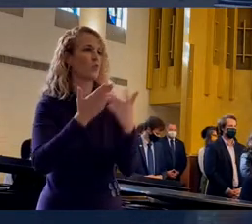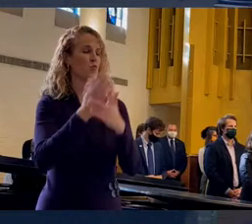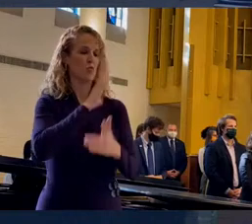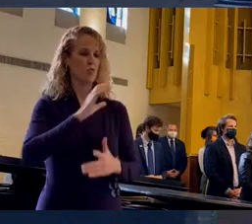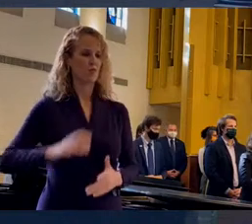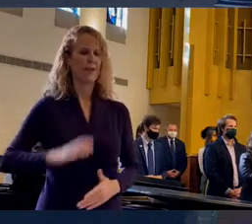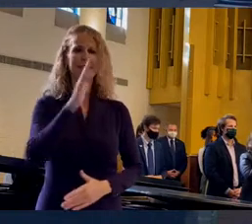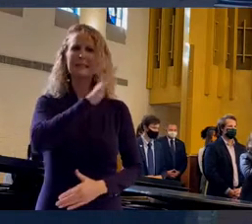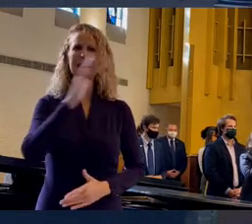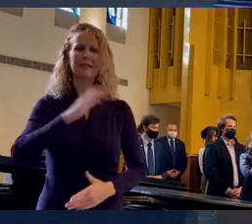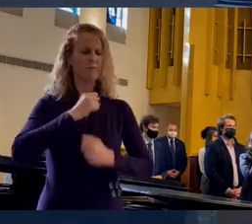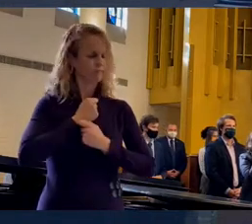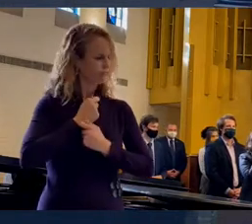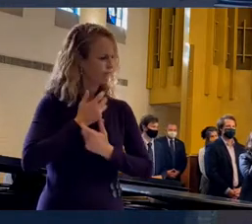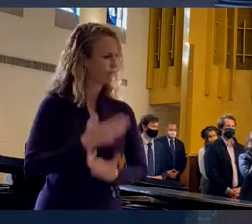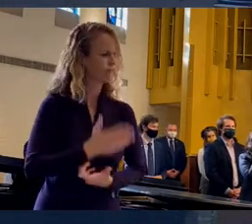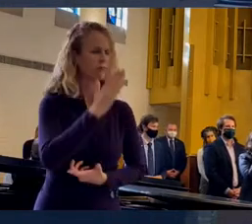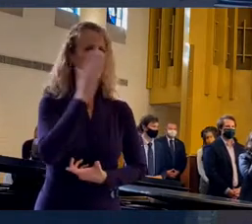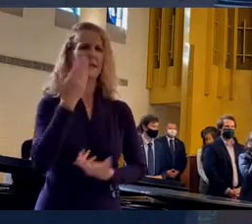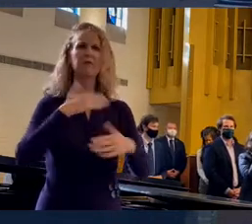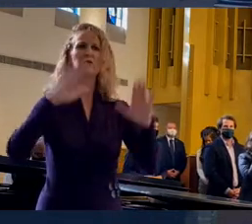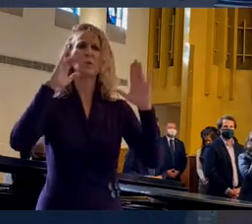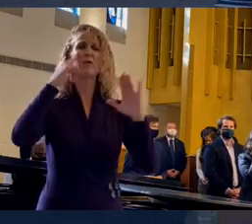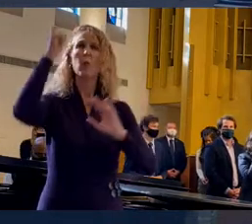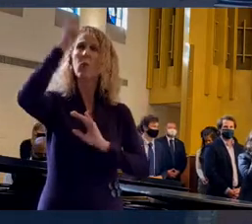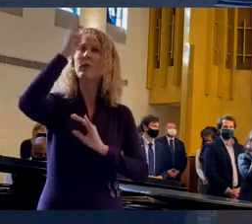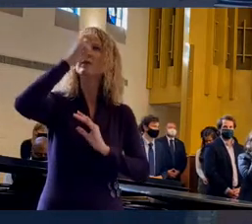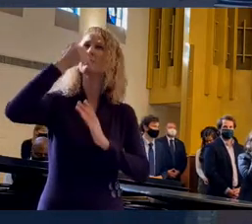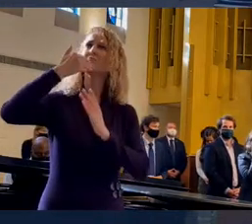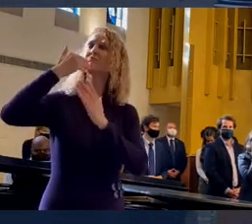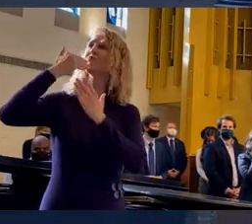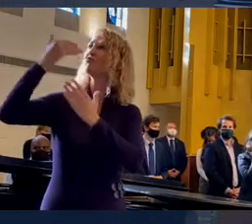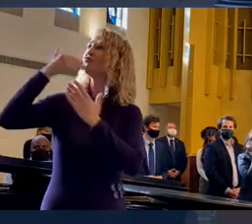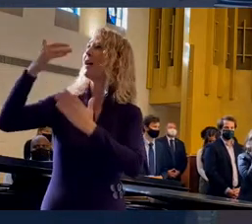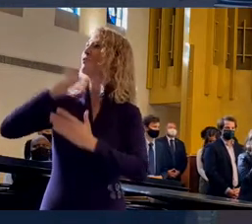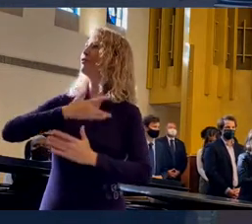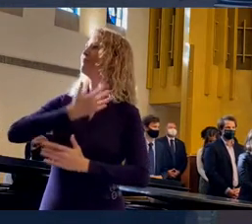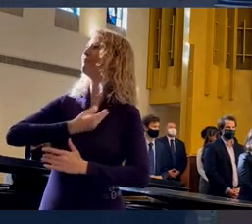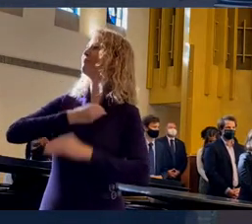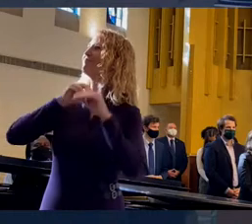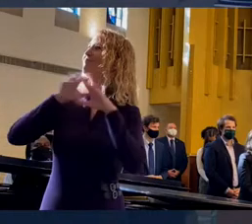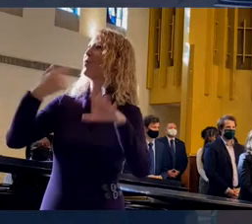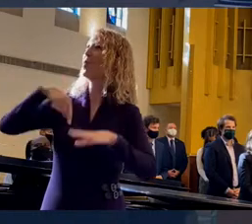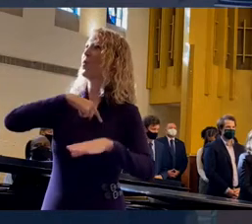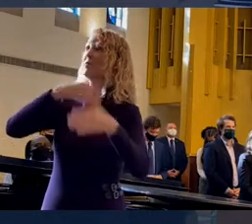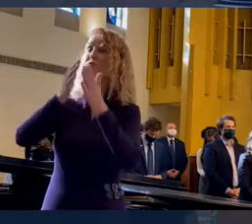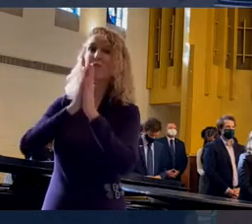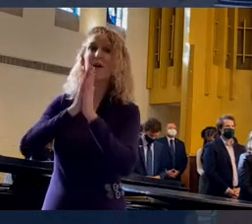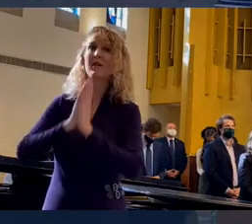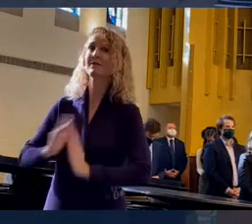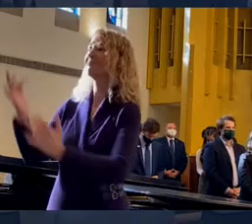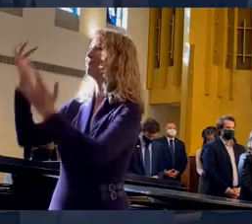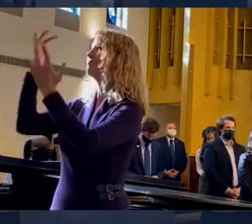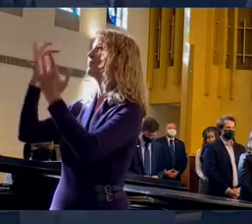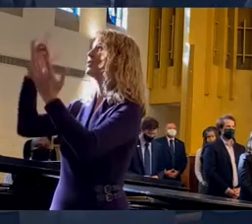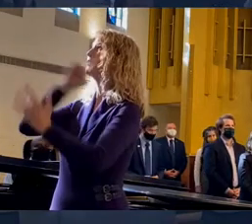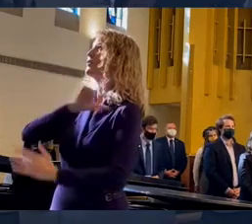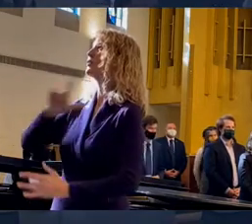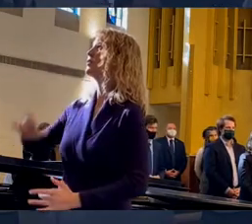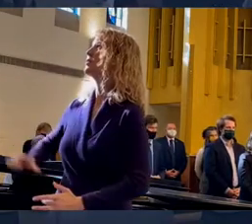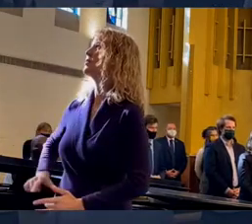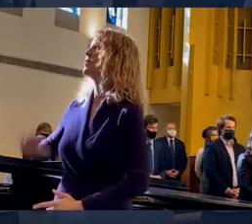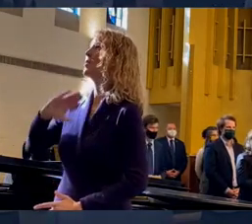and to never tire in our commitment to grow in wisdom, gratitude, and generosity. We pray. Merciful